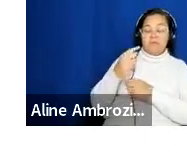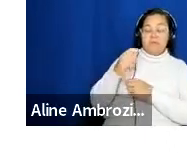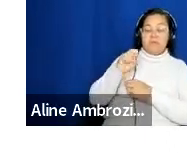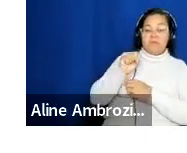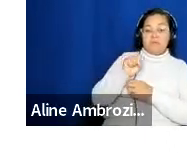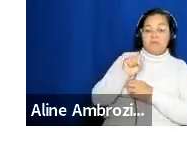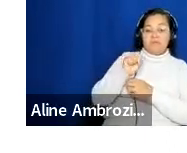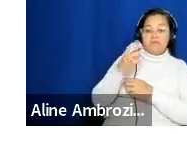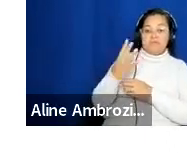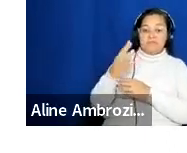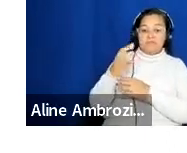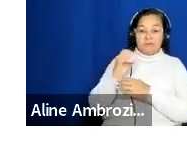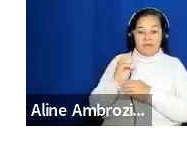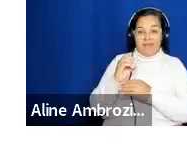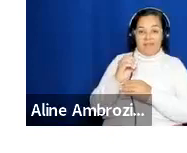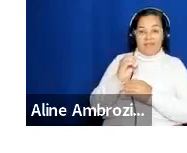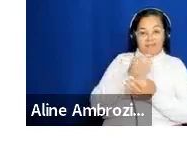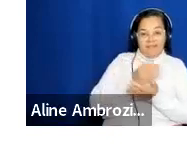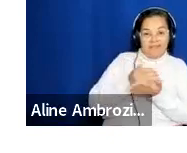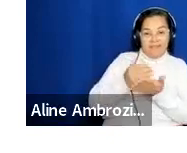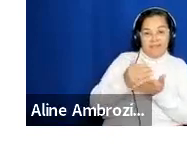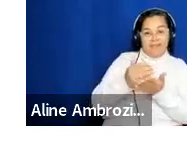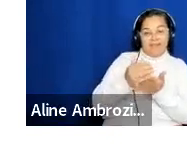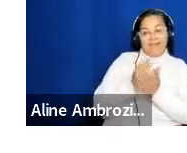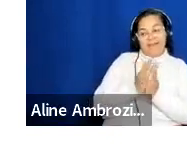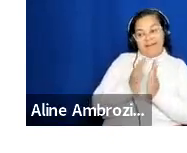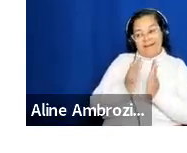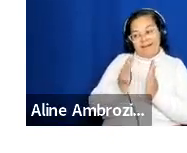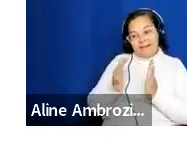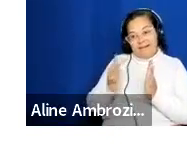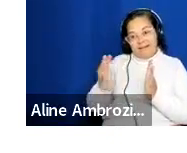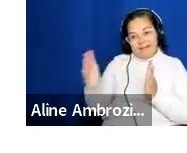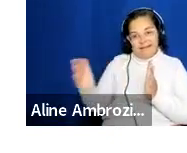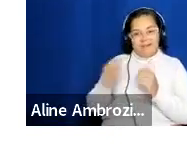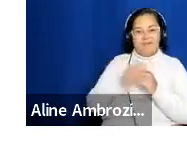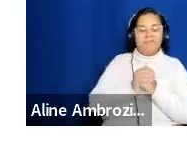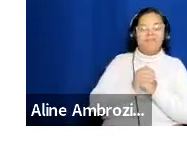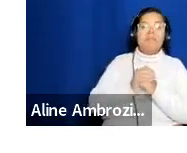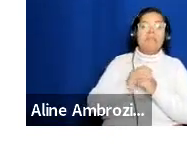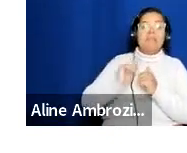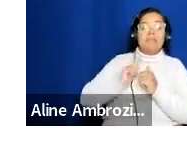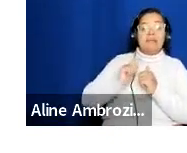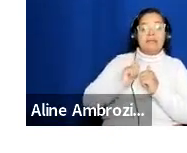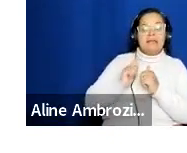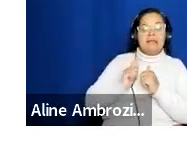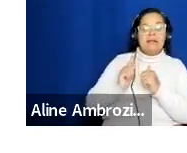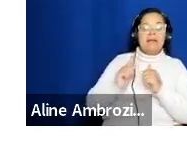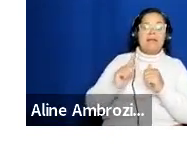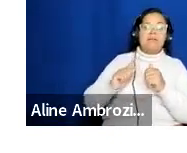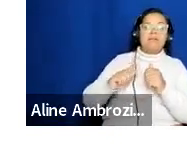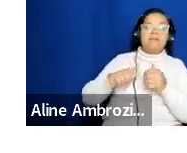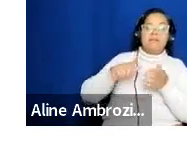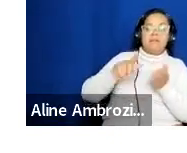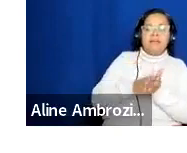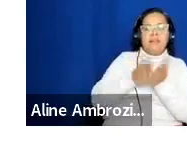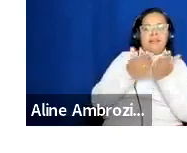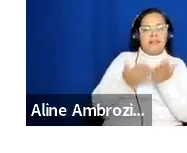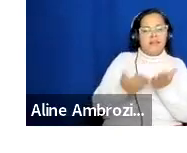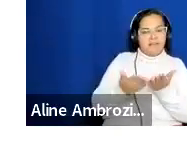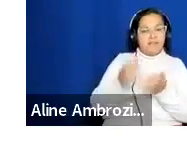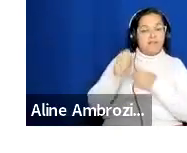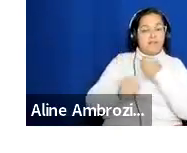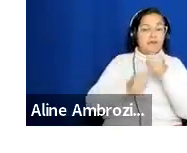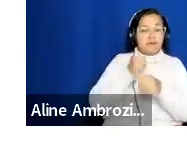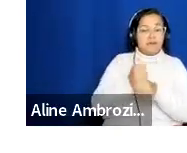and in particular in the book that they wrote together in 1846, The German Ideology, as